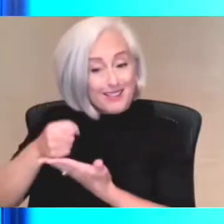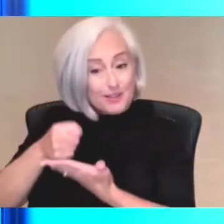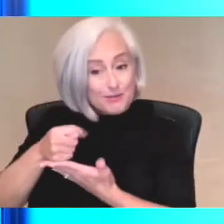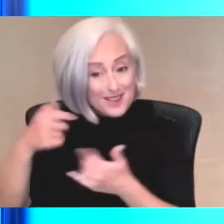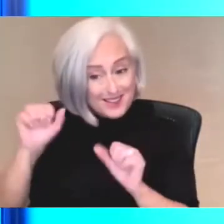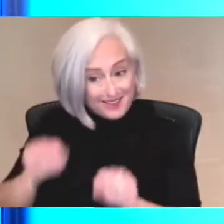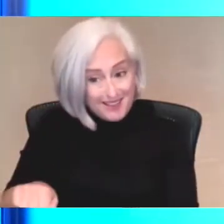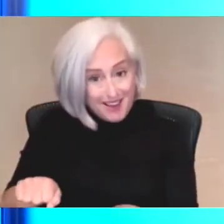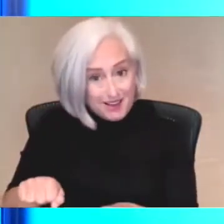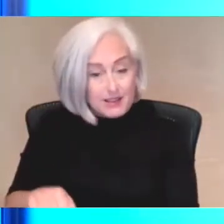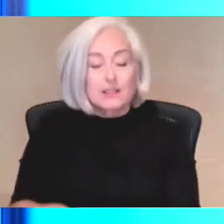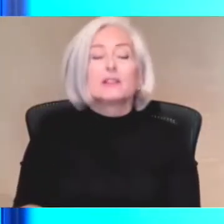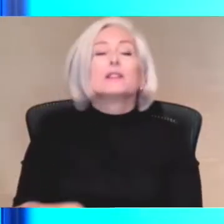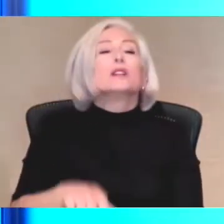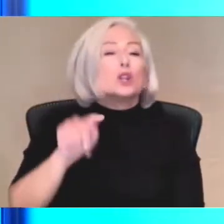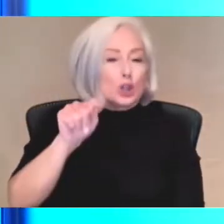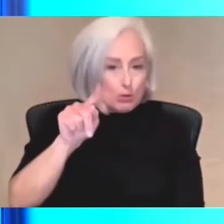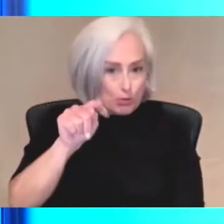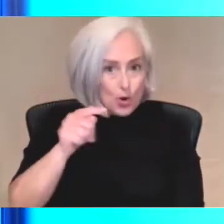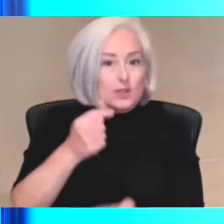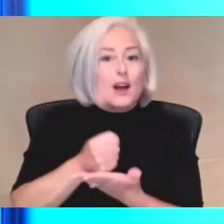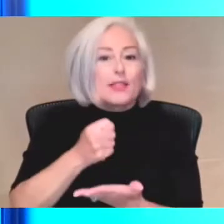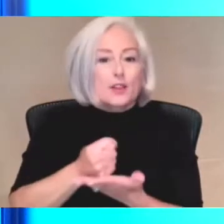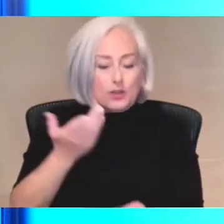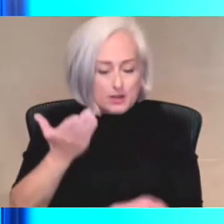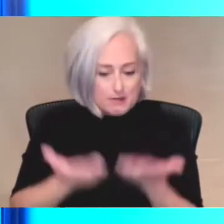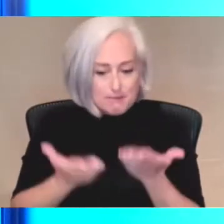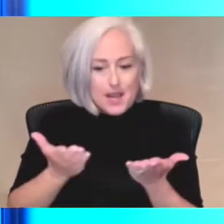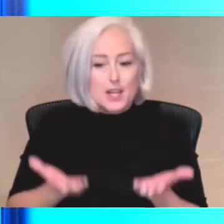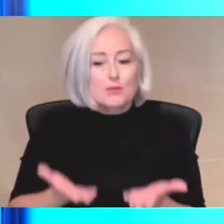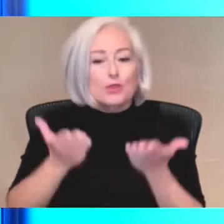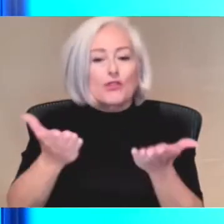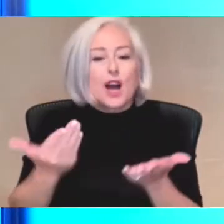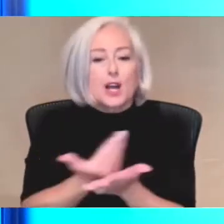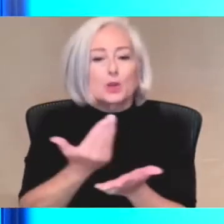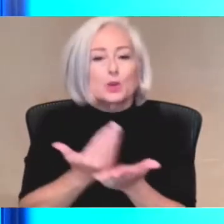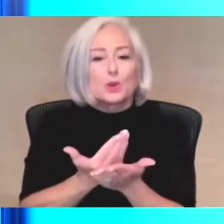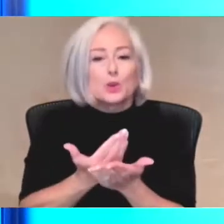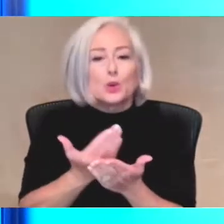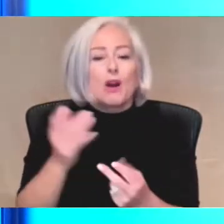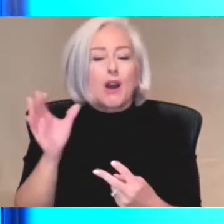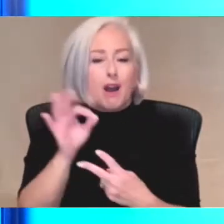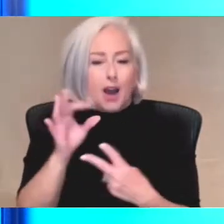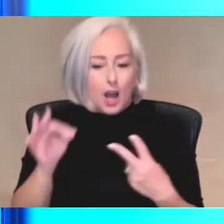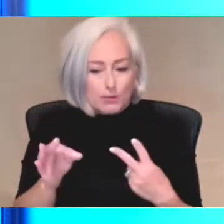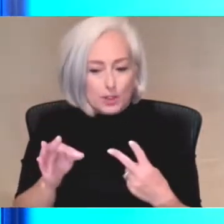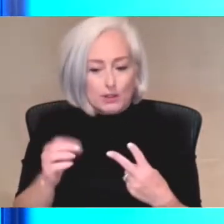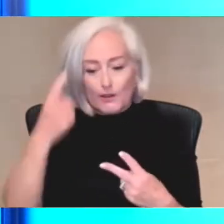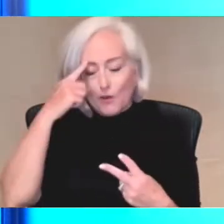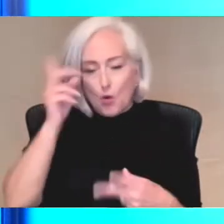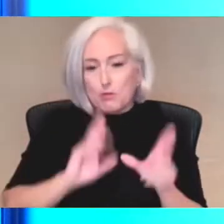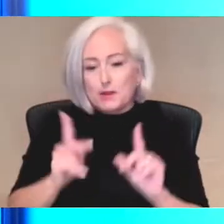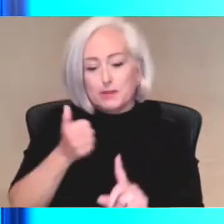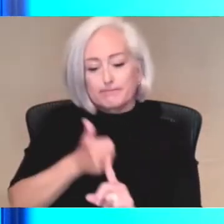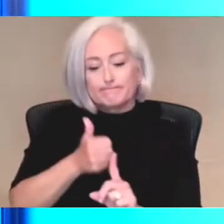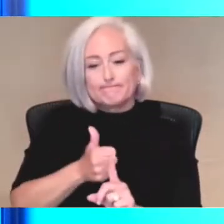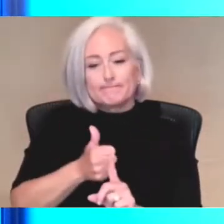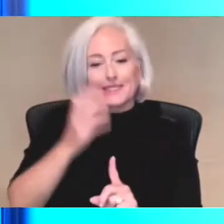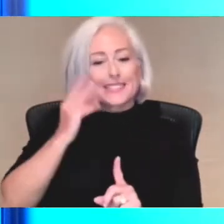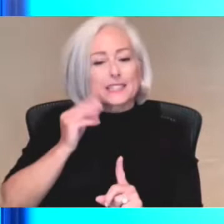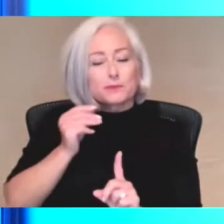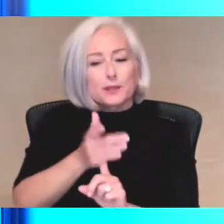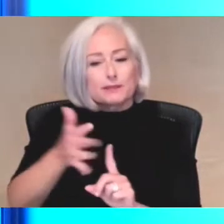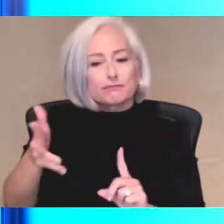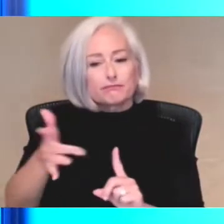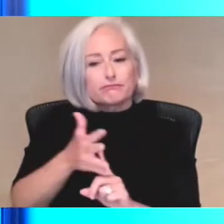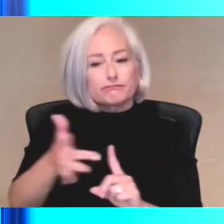may offer new opportunities for some patients who have received radiation previously and have a recurrence and